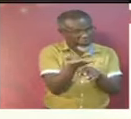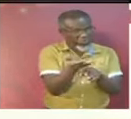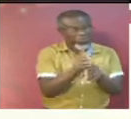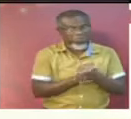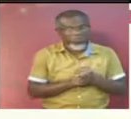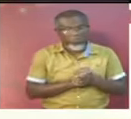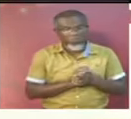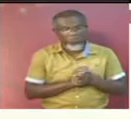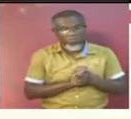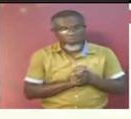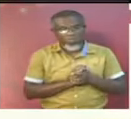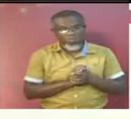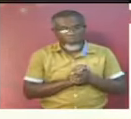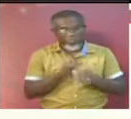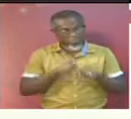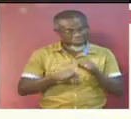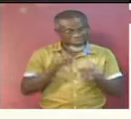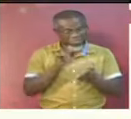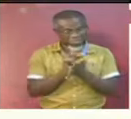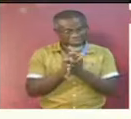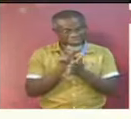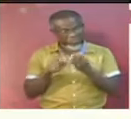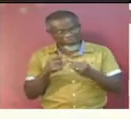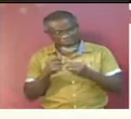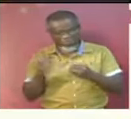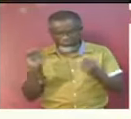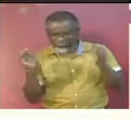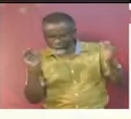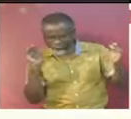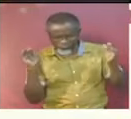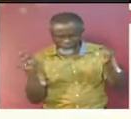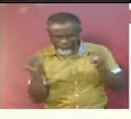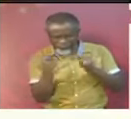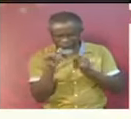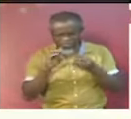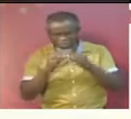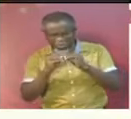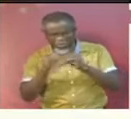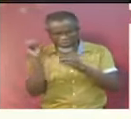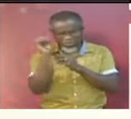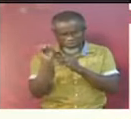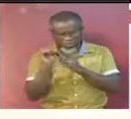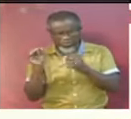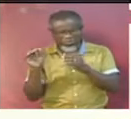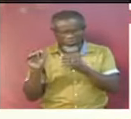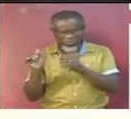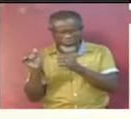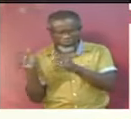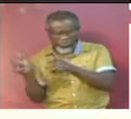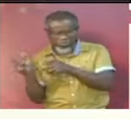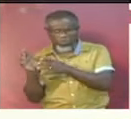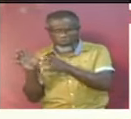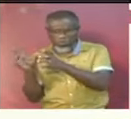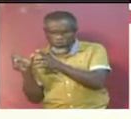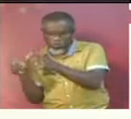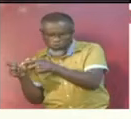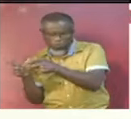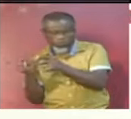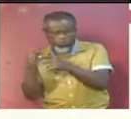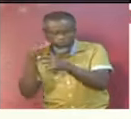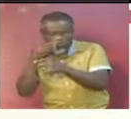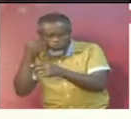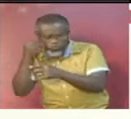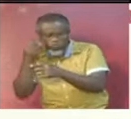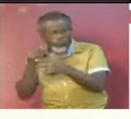is the sort of overall proportion that we're looking at. And we continue to monitor, we continue to update, and we also continue